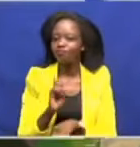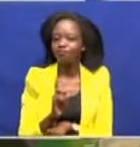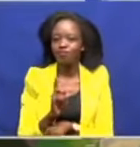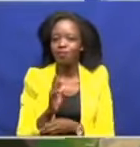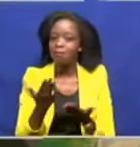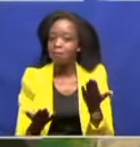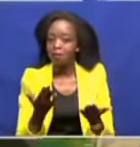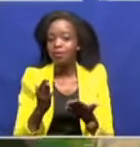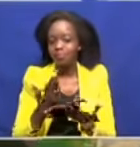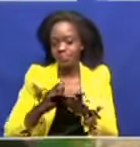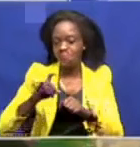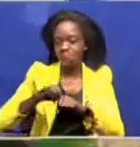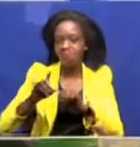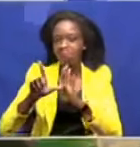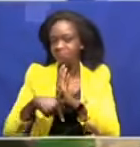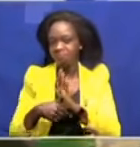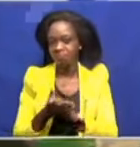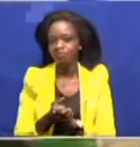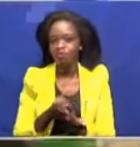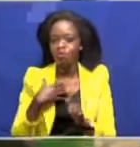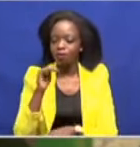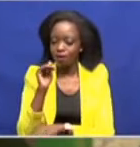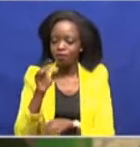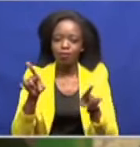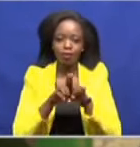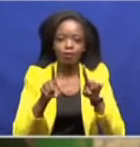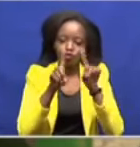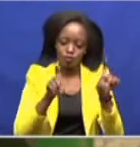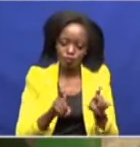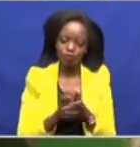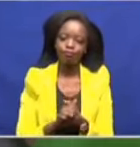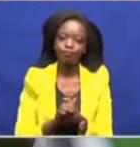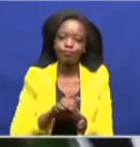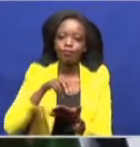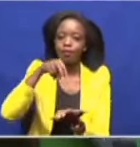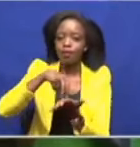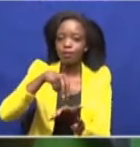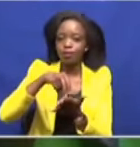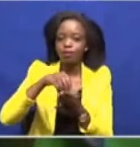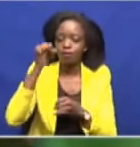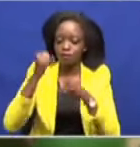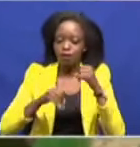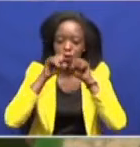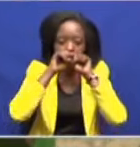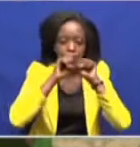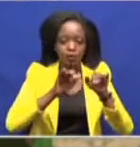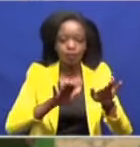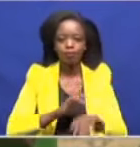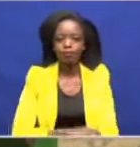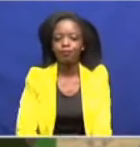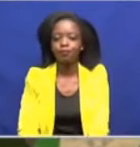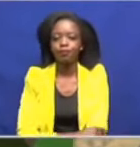Maybe sometime I should be asking the same. Tusimame kwa baraka za mwisho.